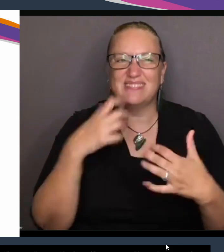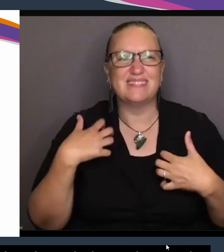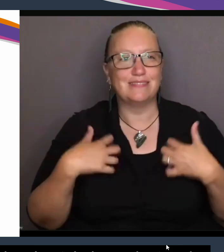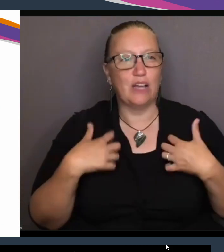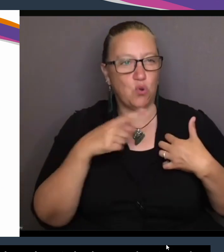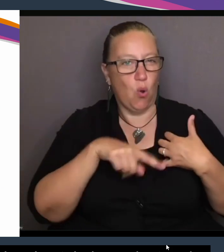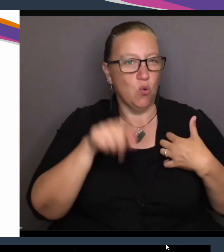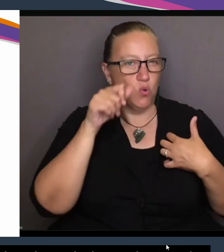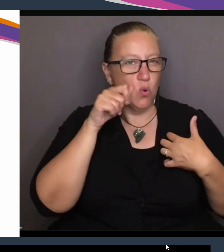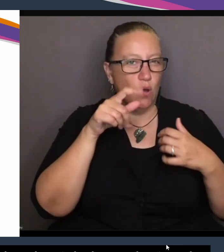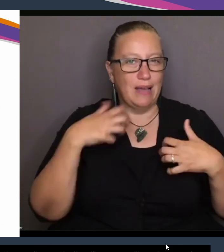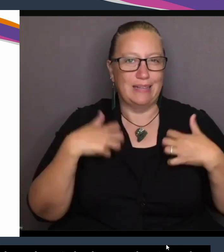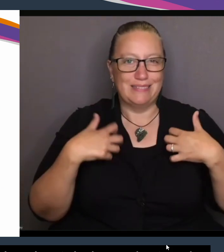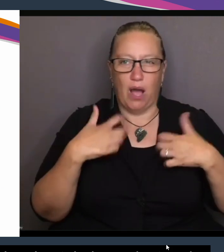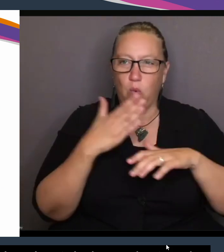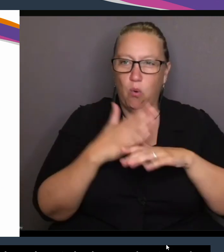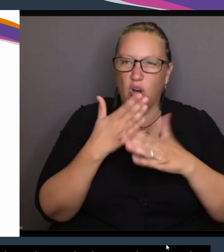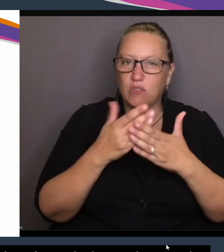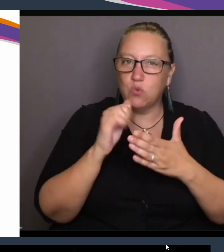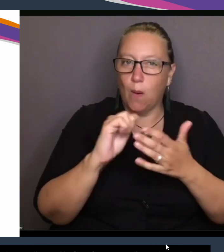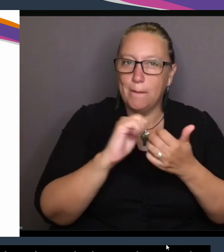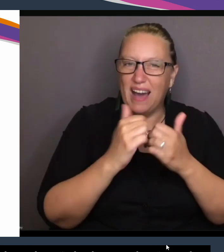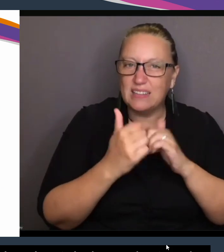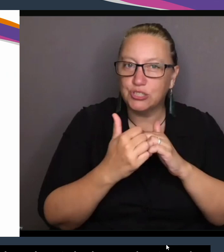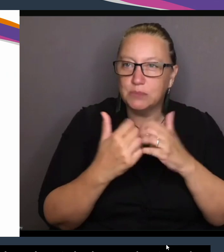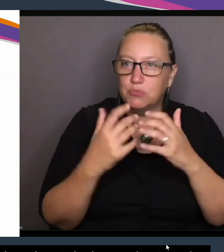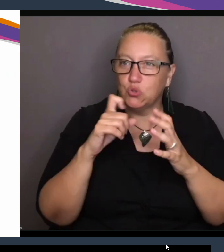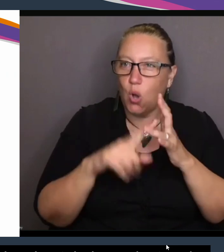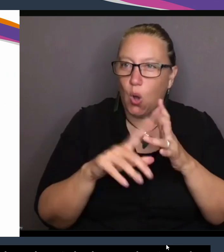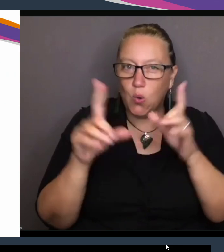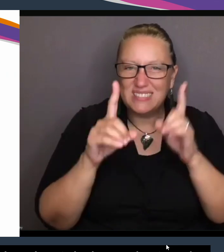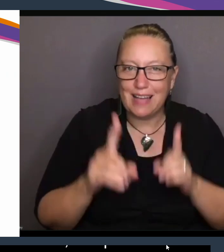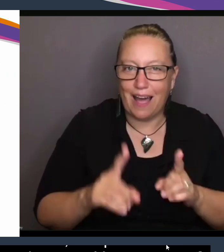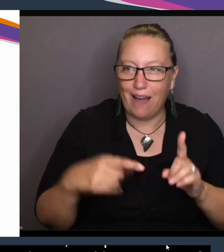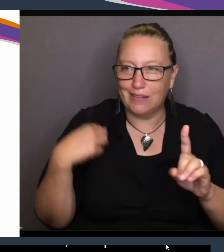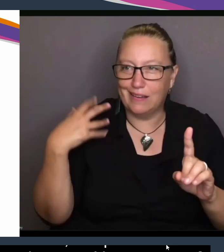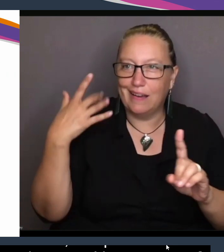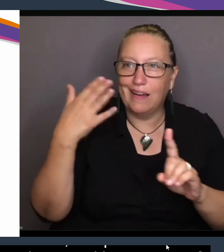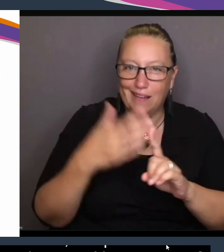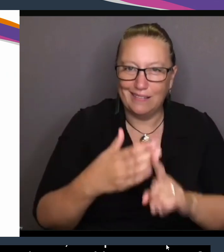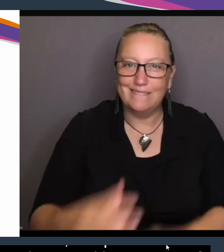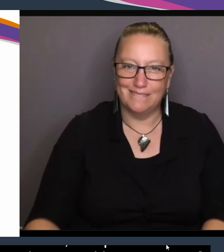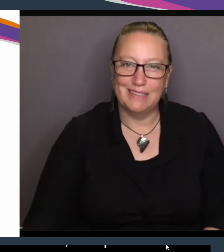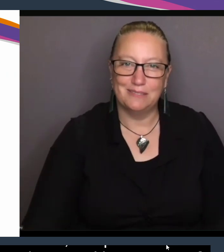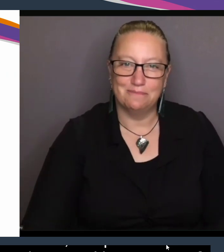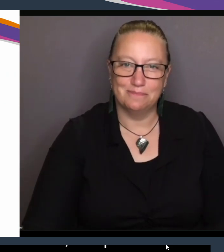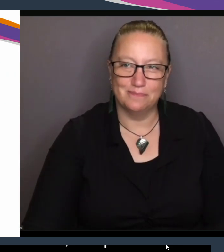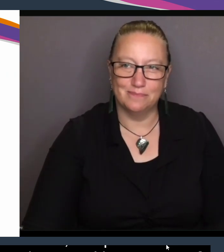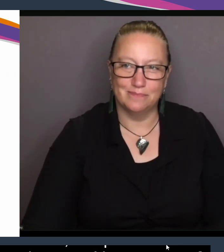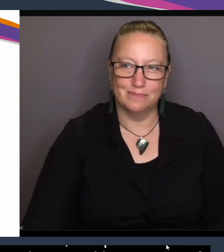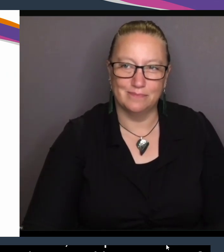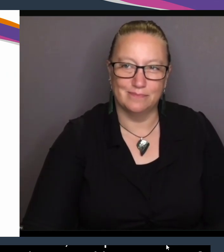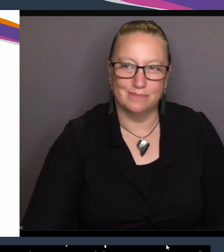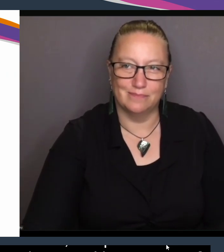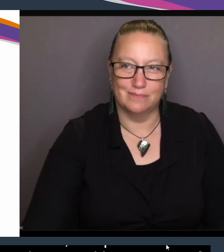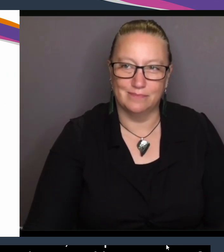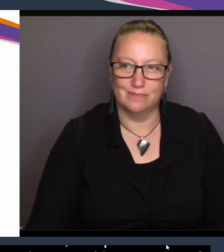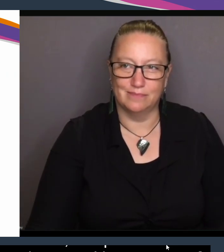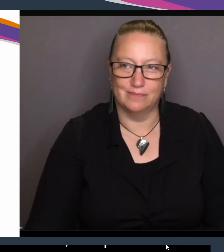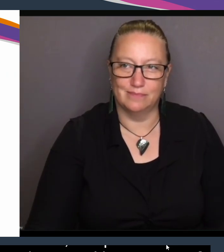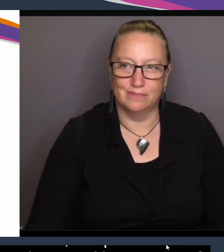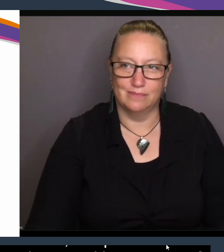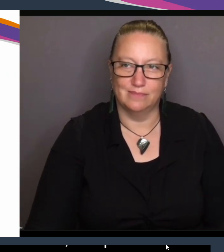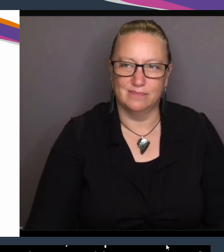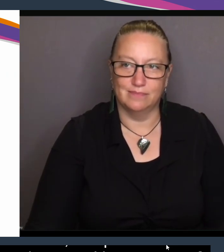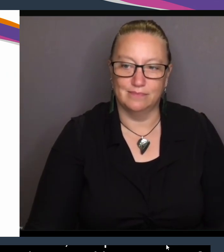working on your partnerships and your co-design already. The National Research Partnership exists to build